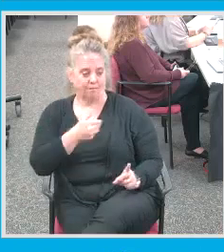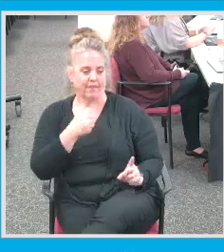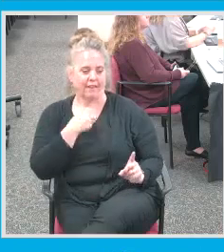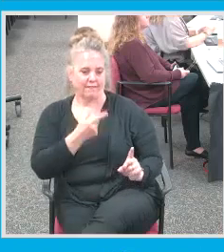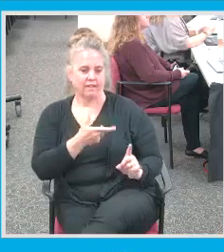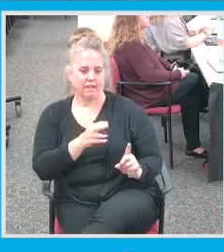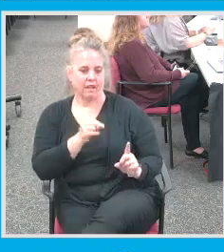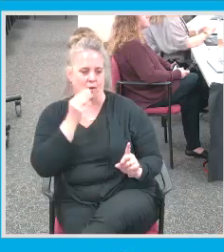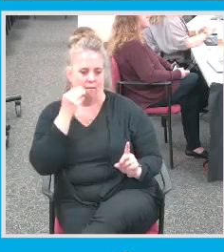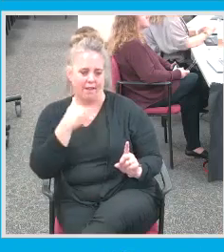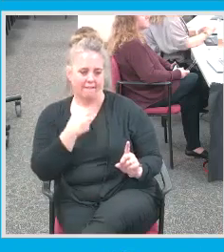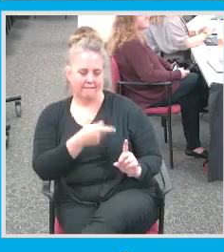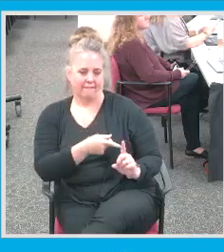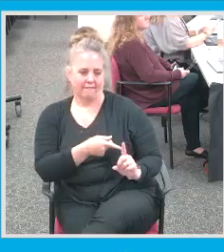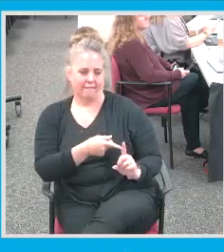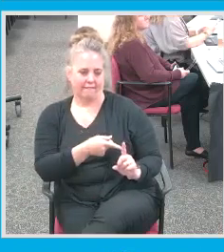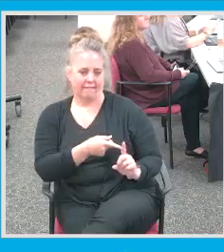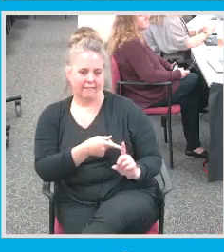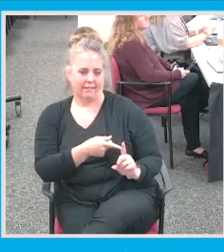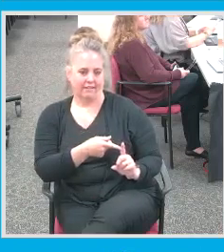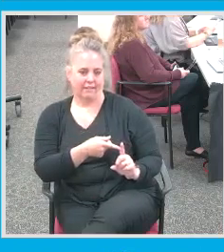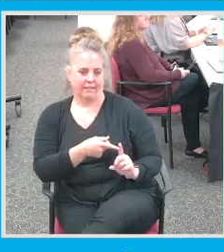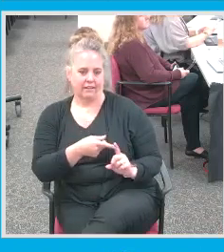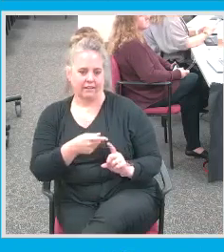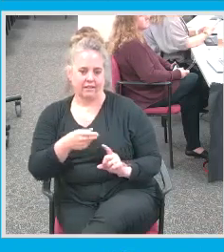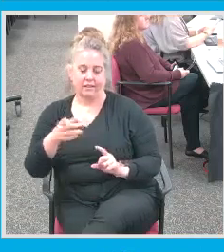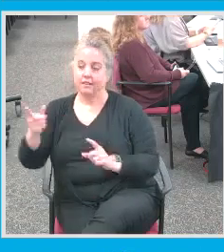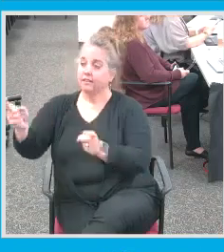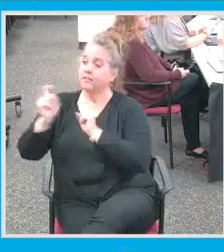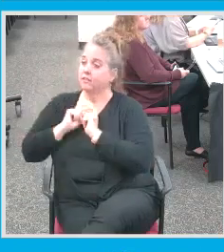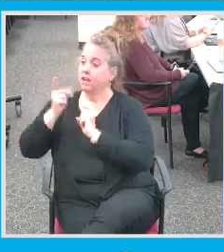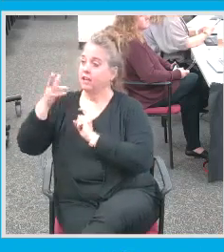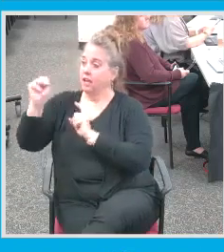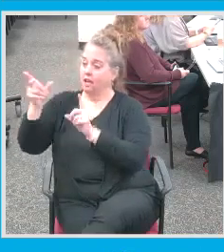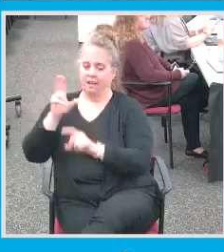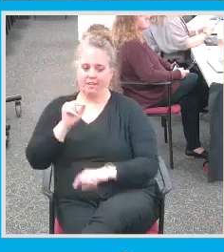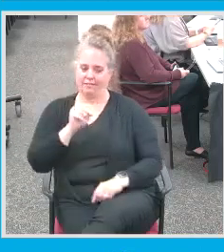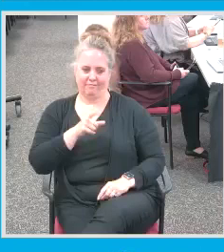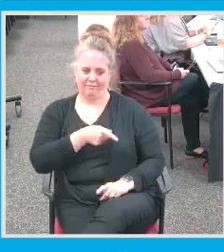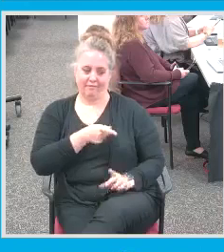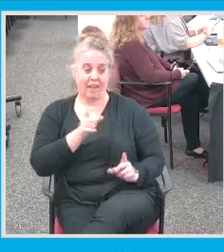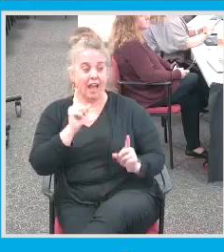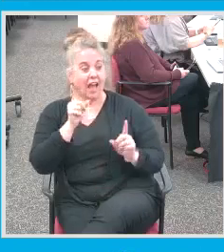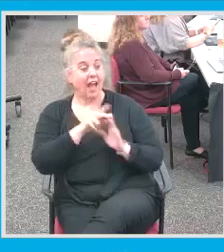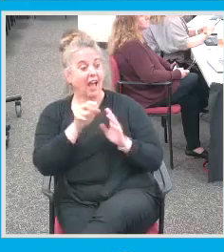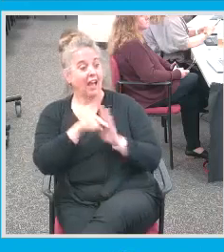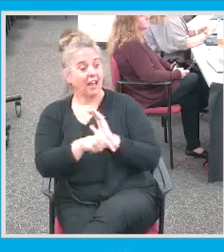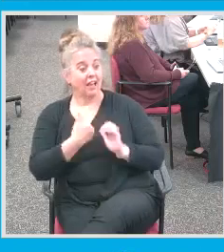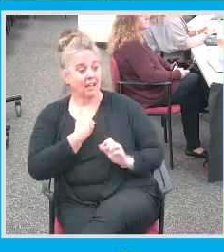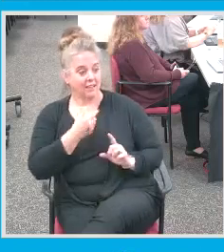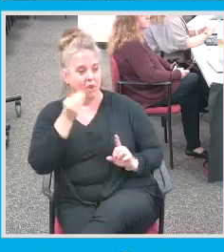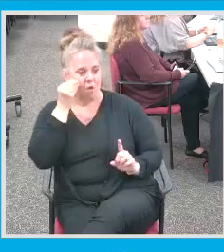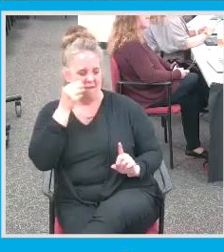off the street or anything like that. They're taking the firearm from their home, usually the one that belongs to their